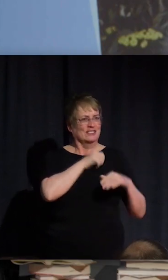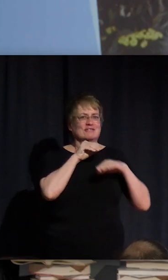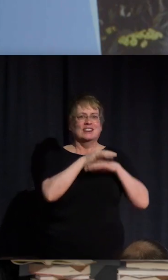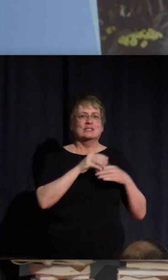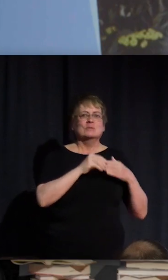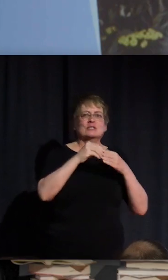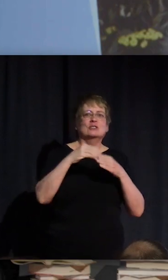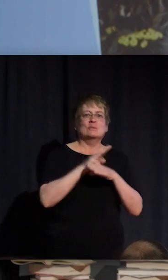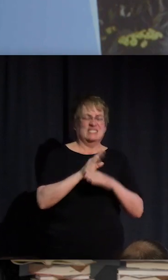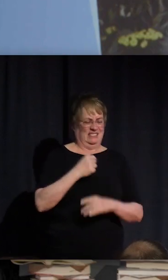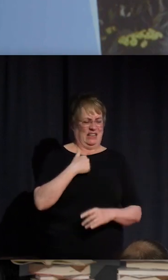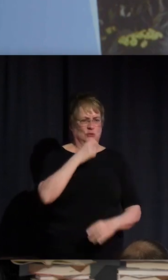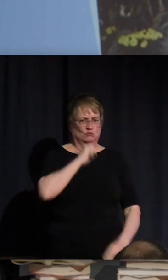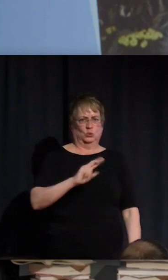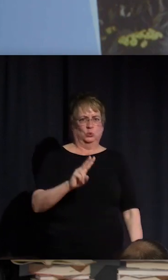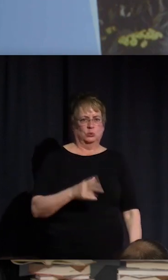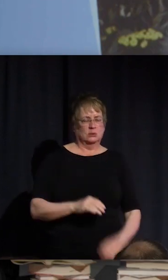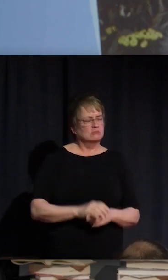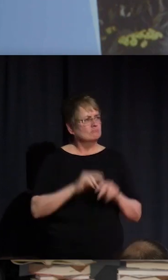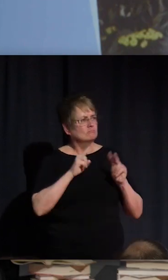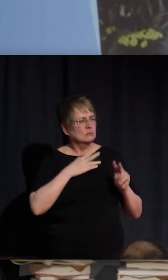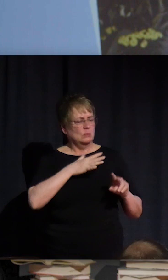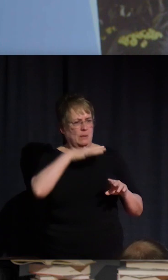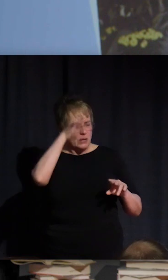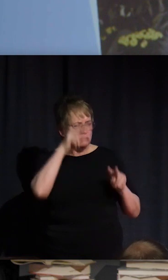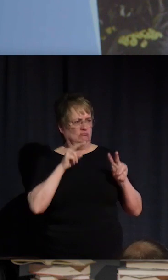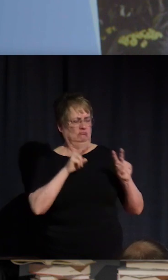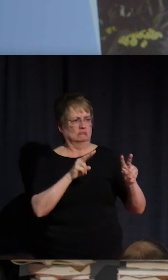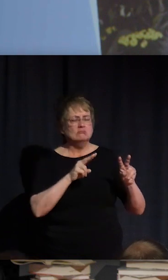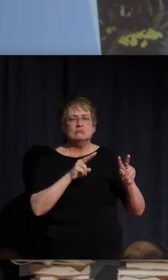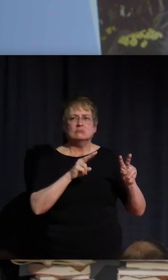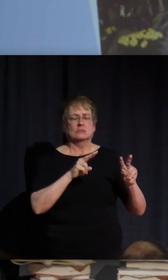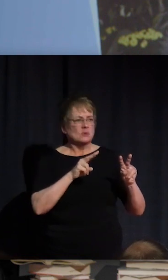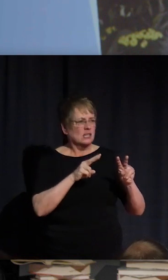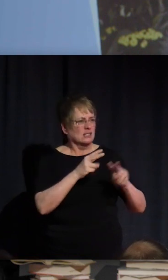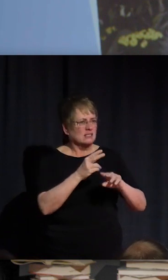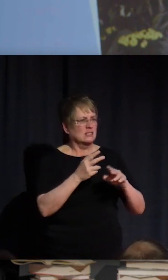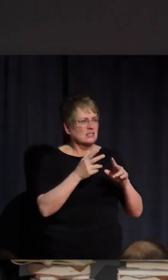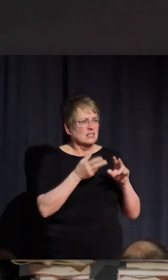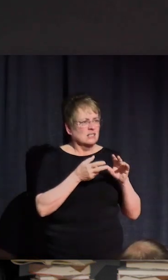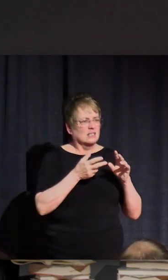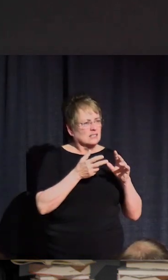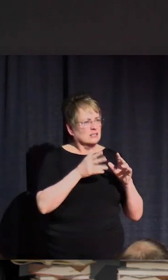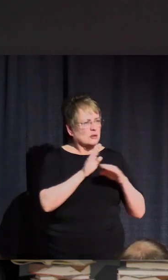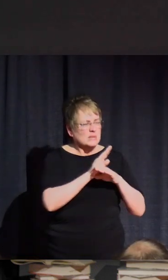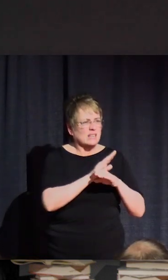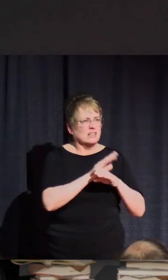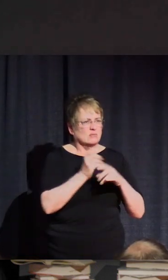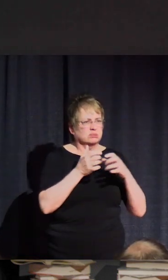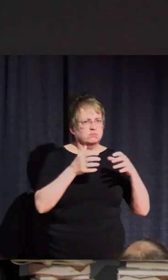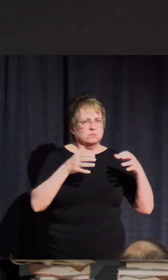when I was only 2 years old. Watching my parents grow in a successful business was so